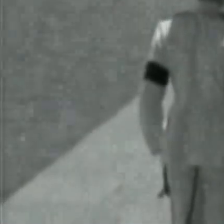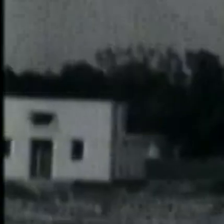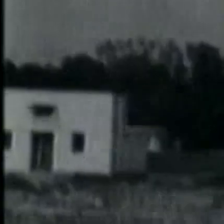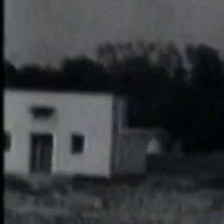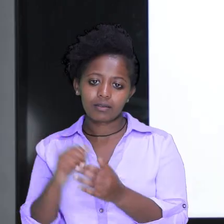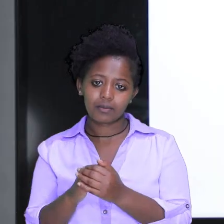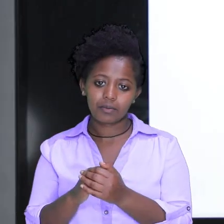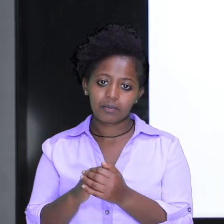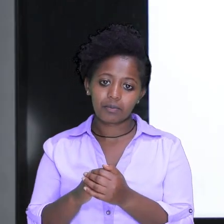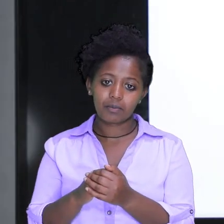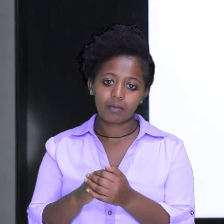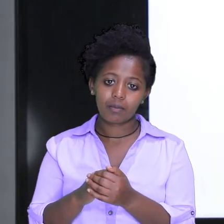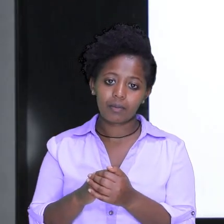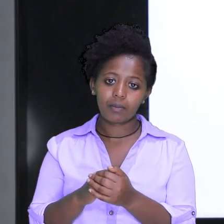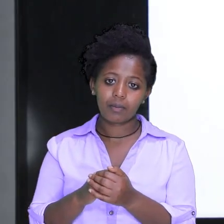carnage.